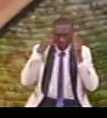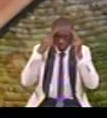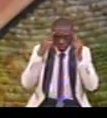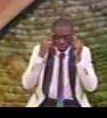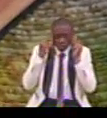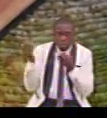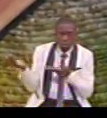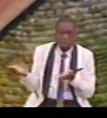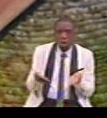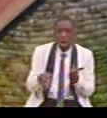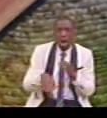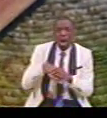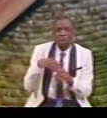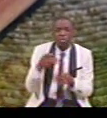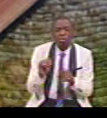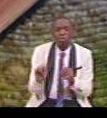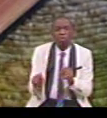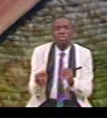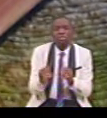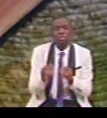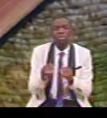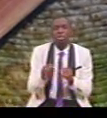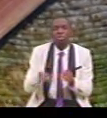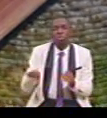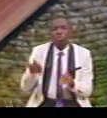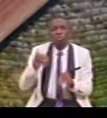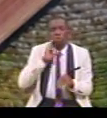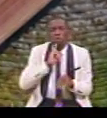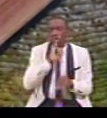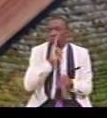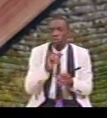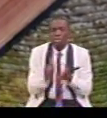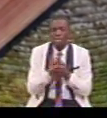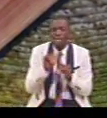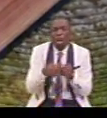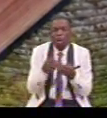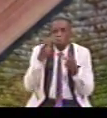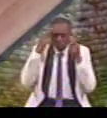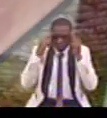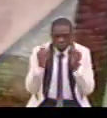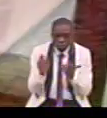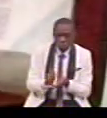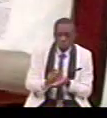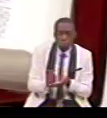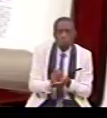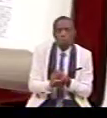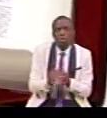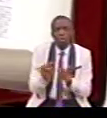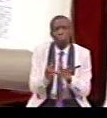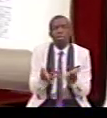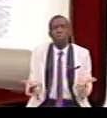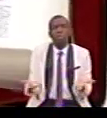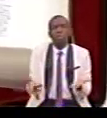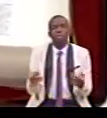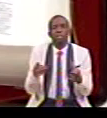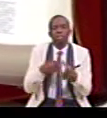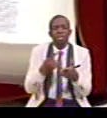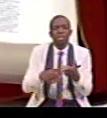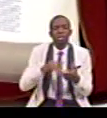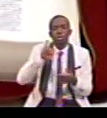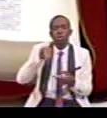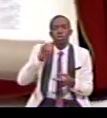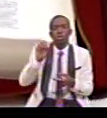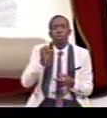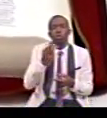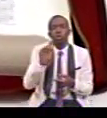the Bible the first five books by Moses himself and then Joshua and the judges and all the books of the Old